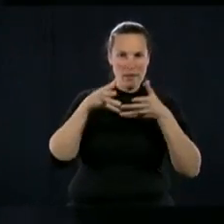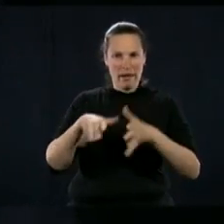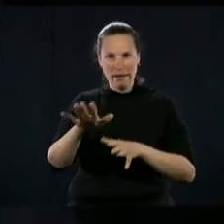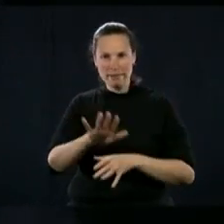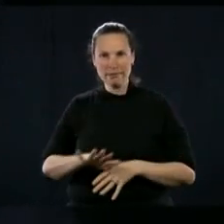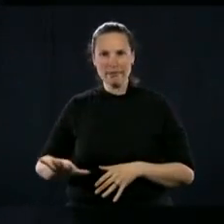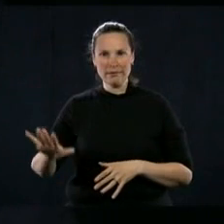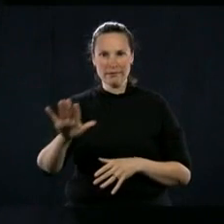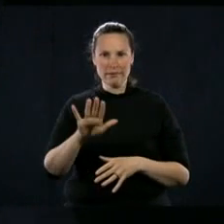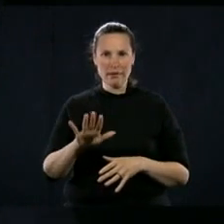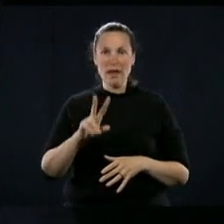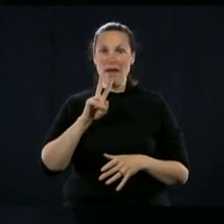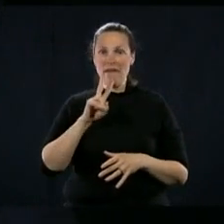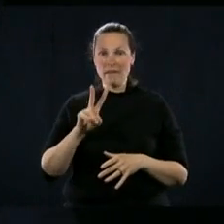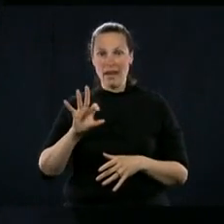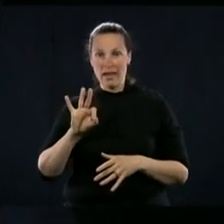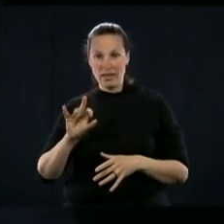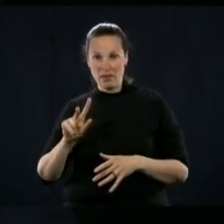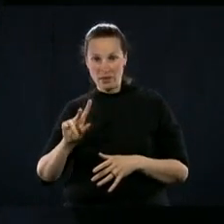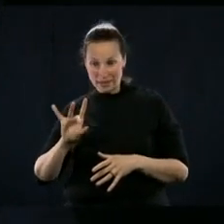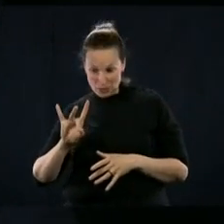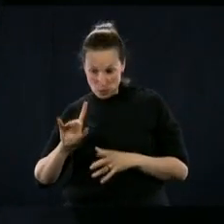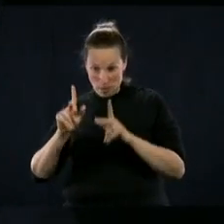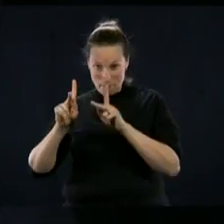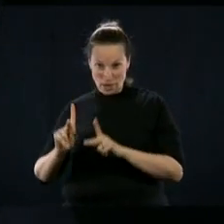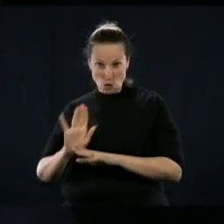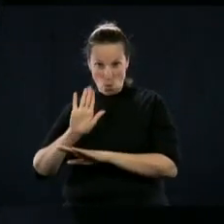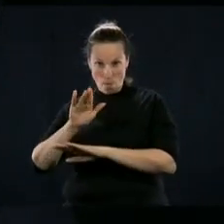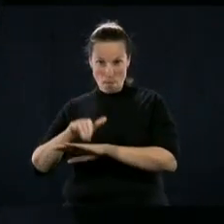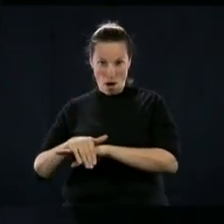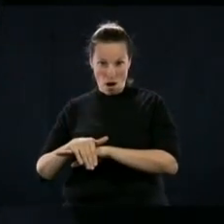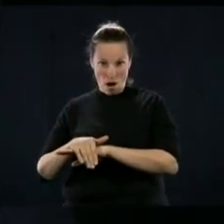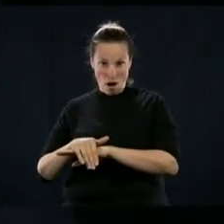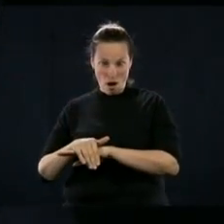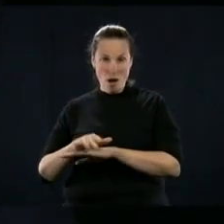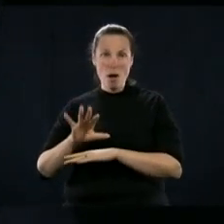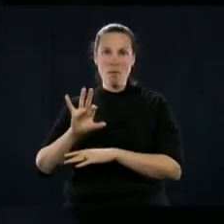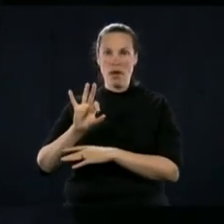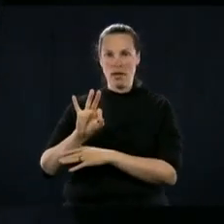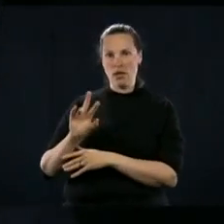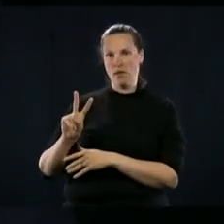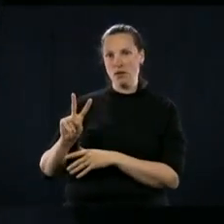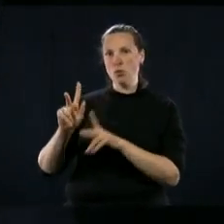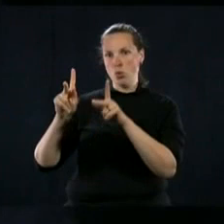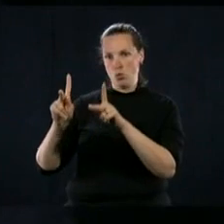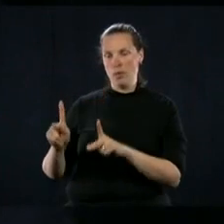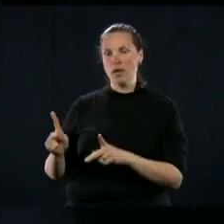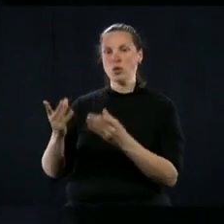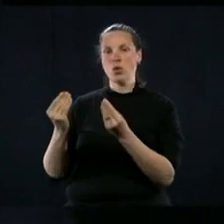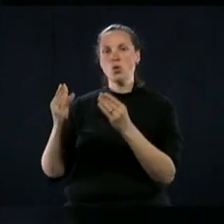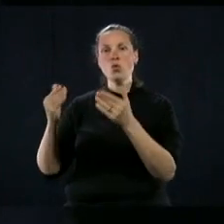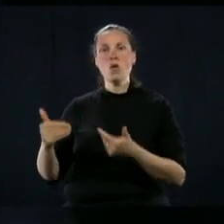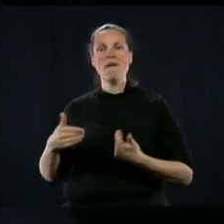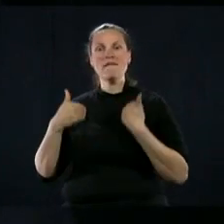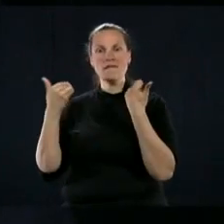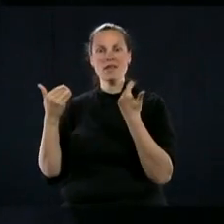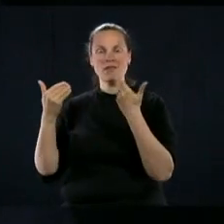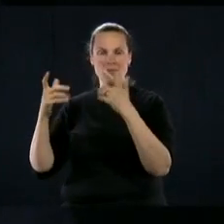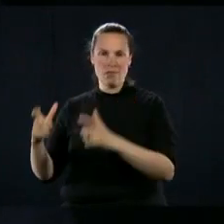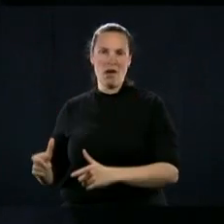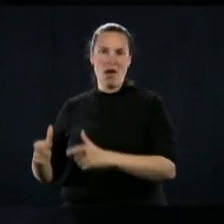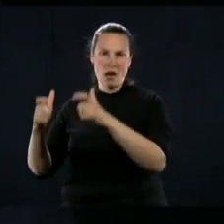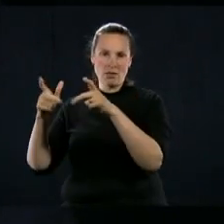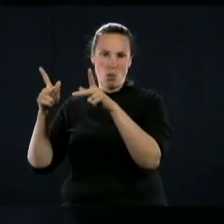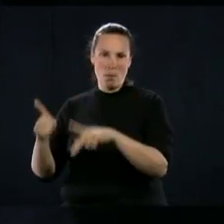different realities. Today, out of the 98 deaths, 92 of them come from CHSLDs and